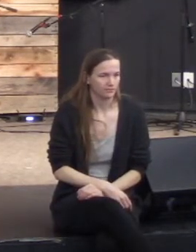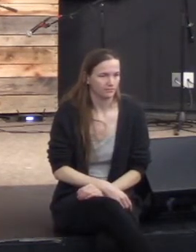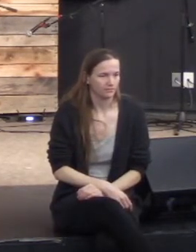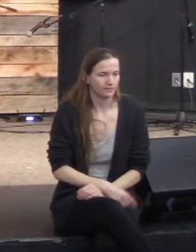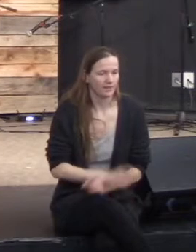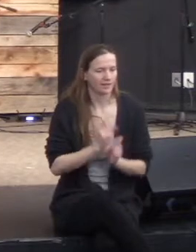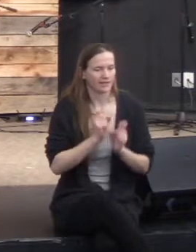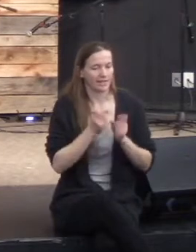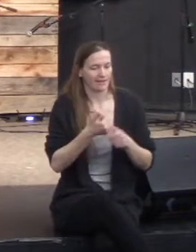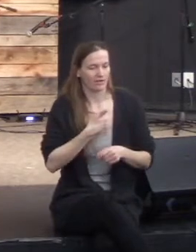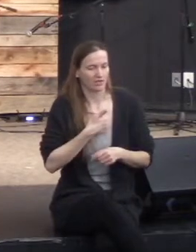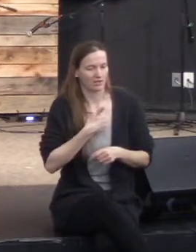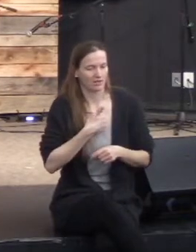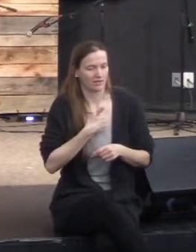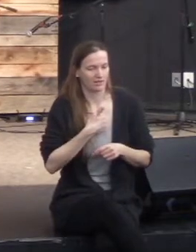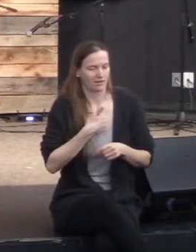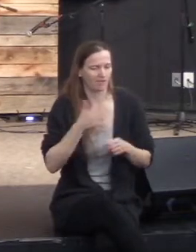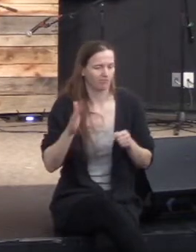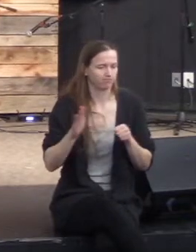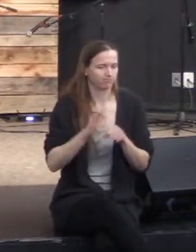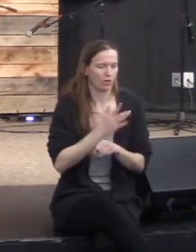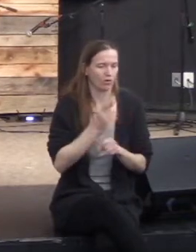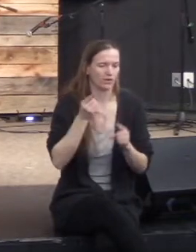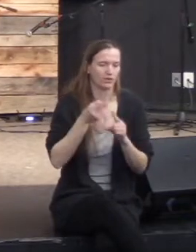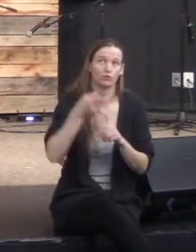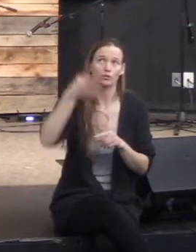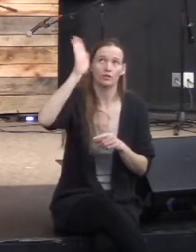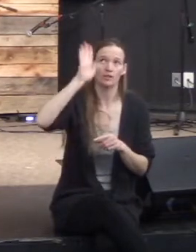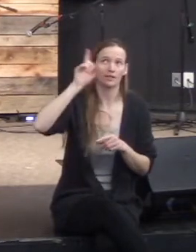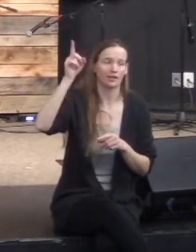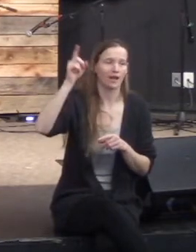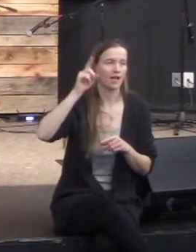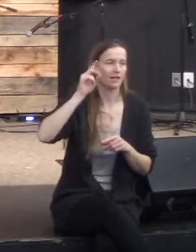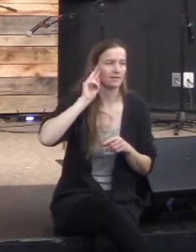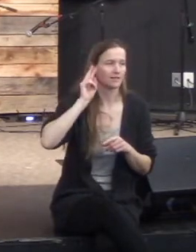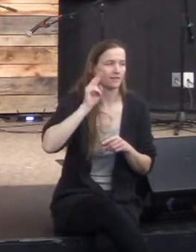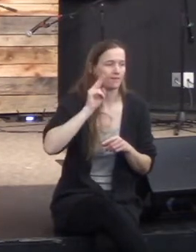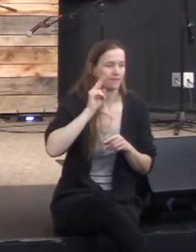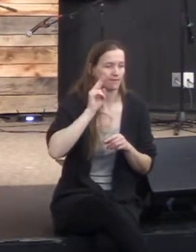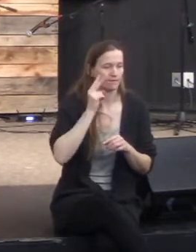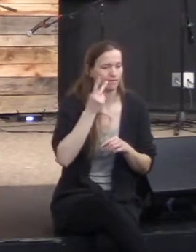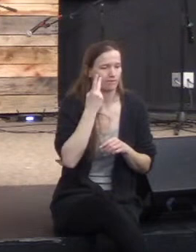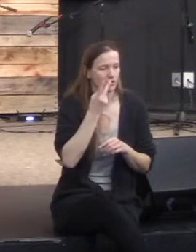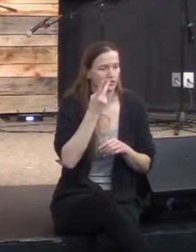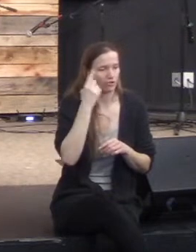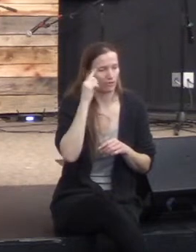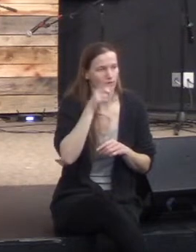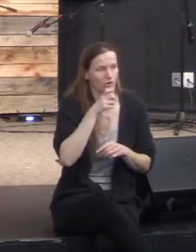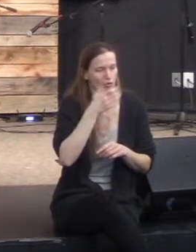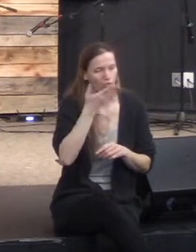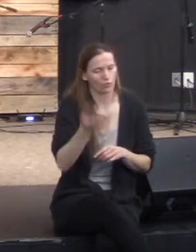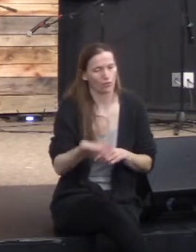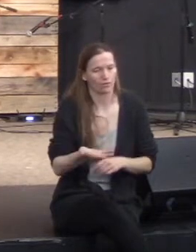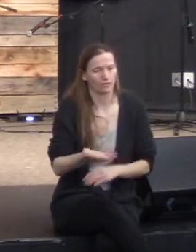Give yourself completely to God's vision of who you are.